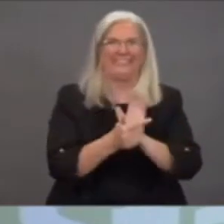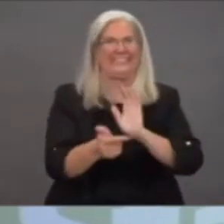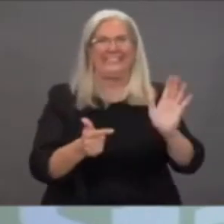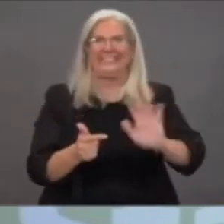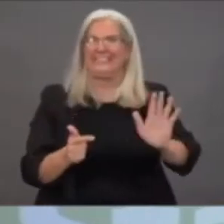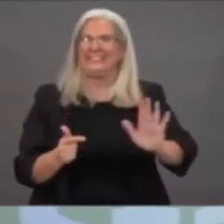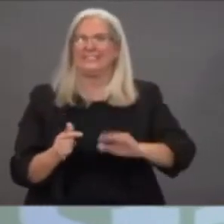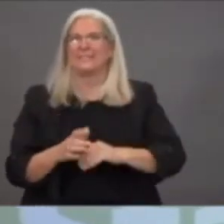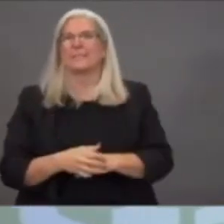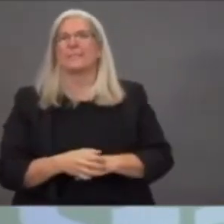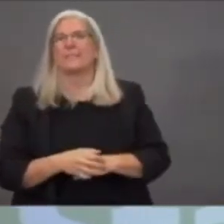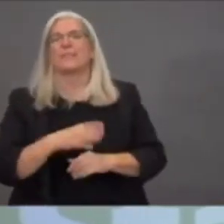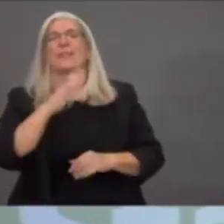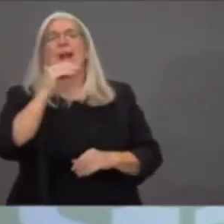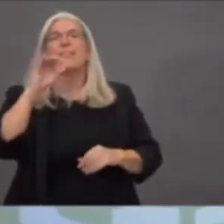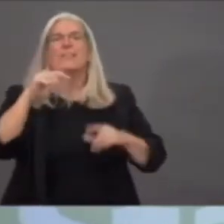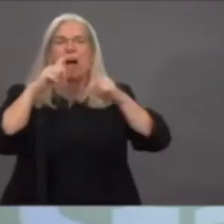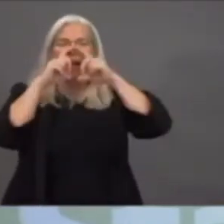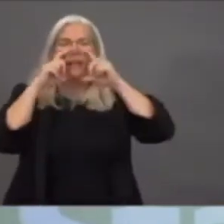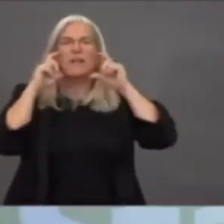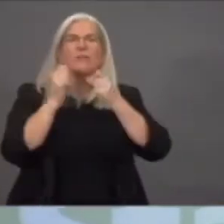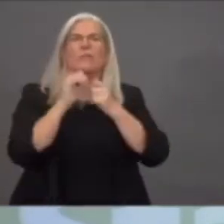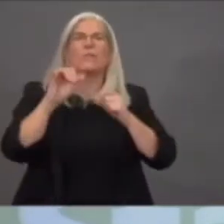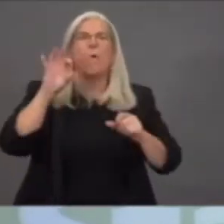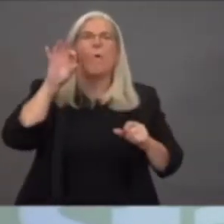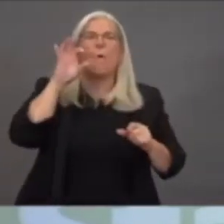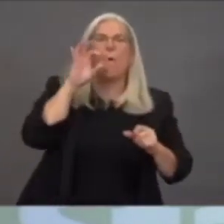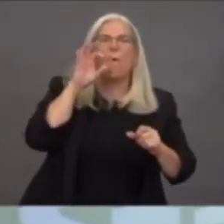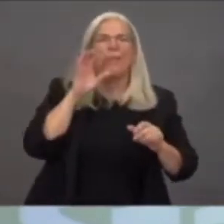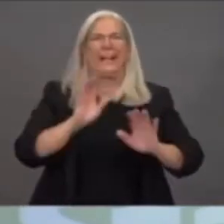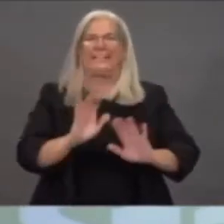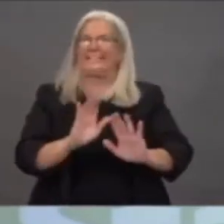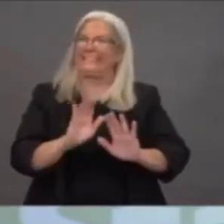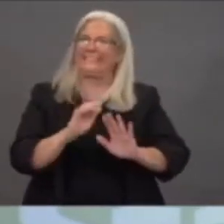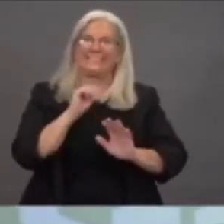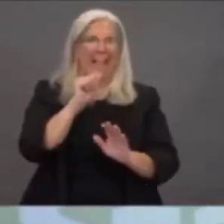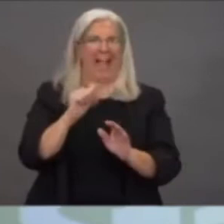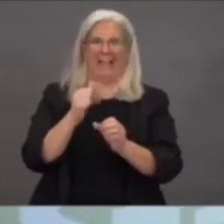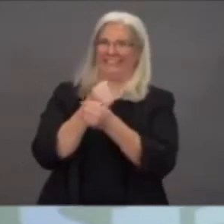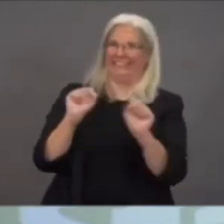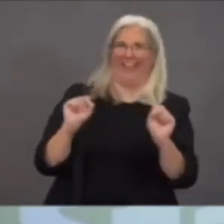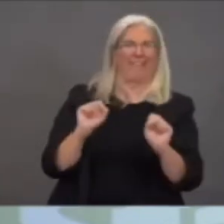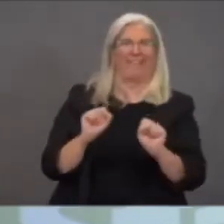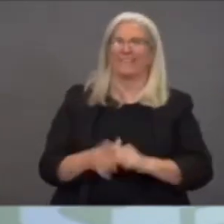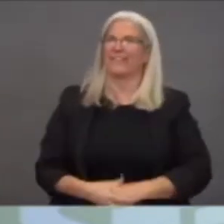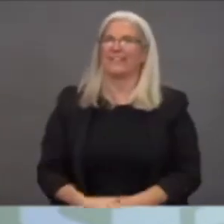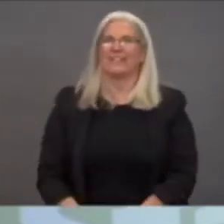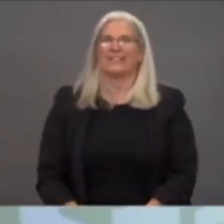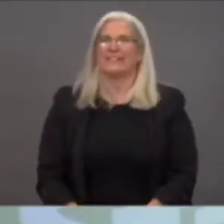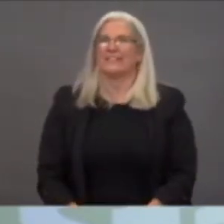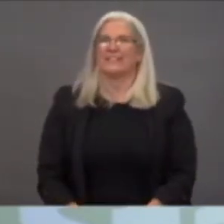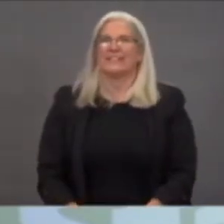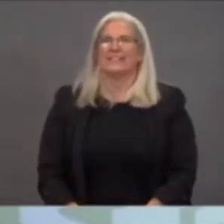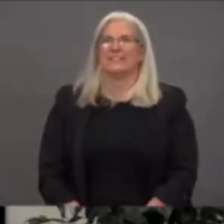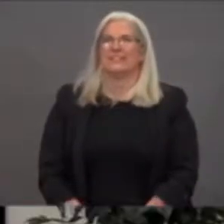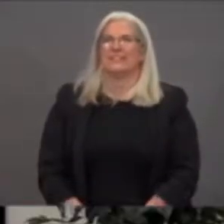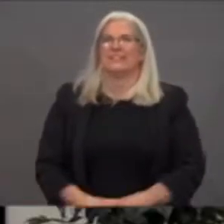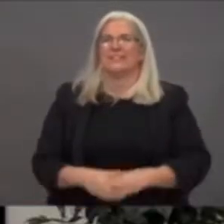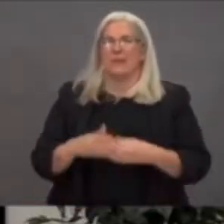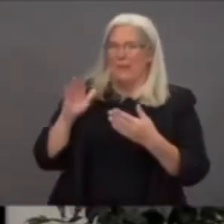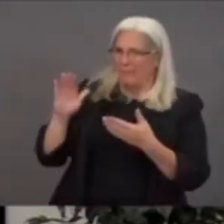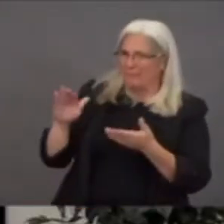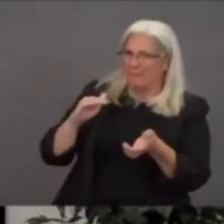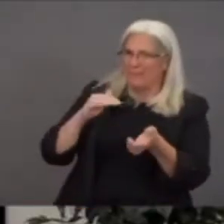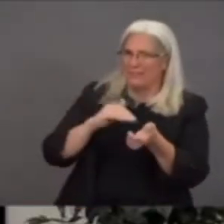valve. Those are not recommended at the moment. With that being said, Dr. Hahn, is someone that